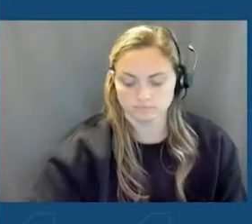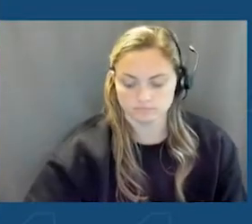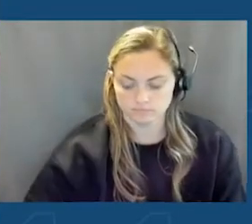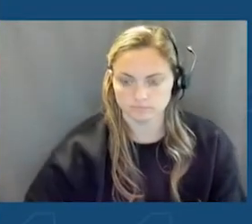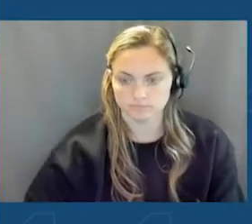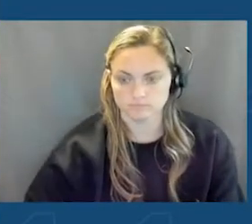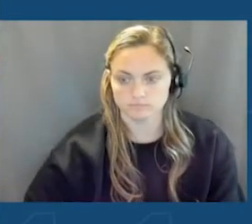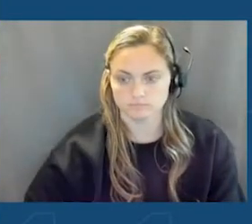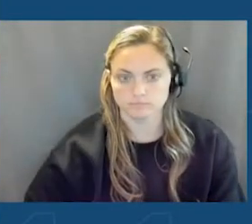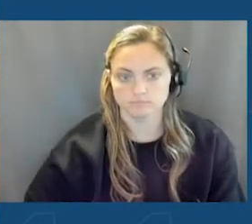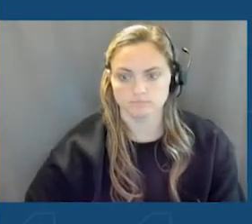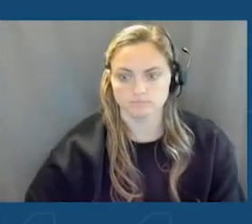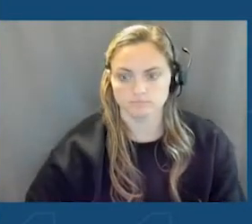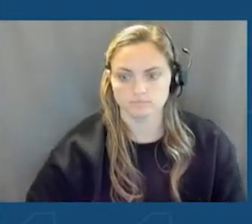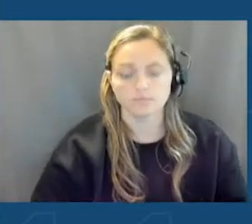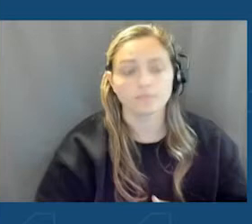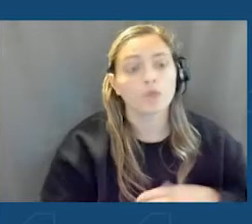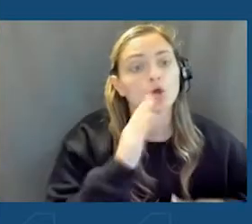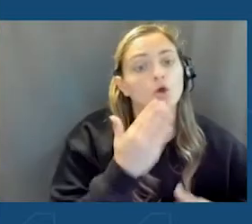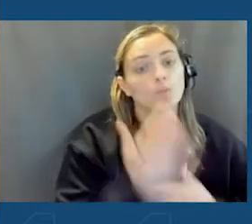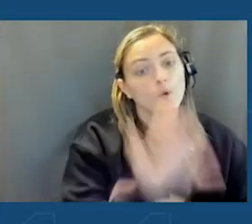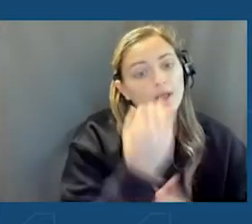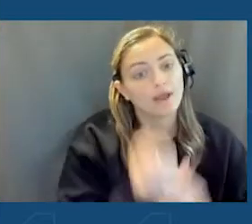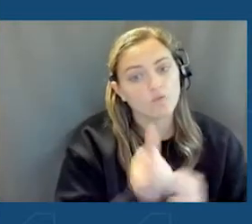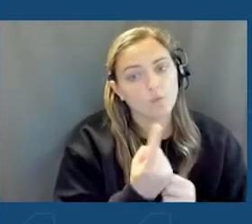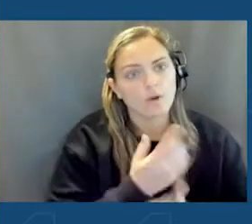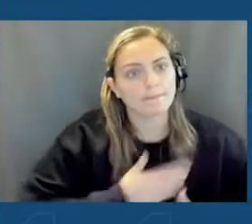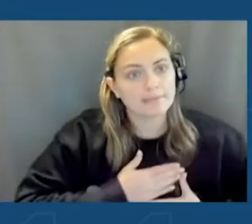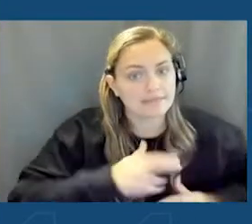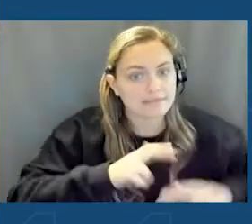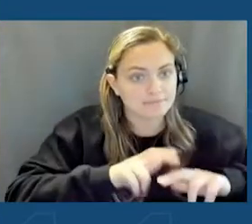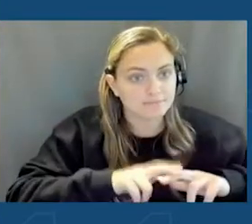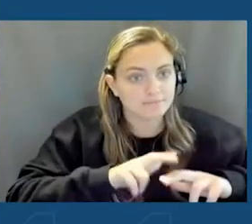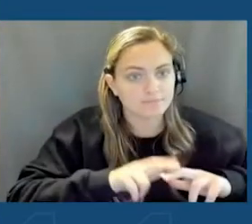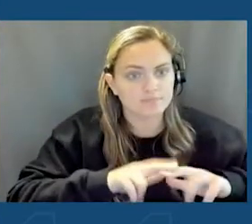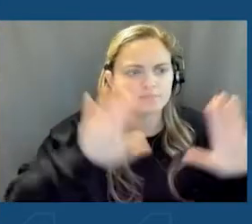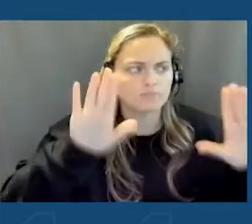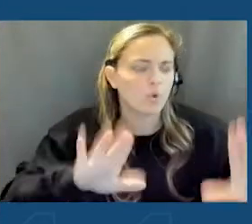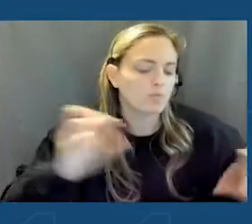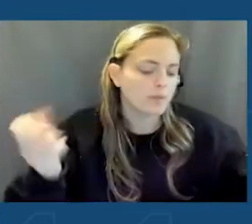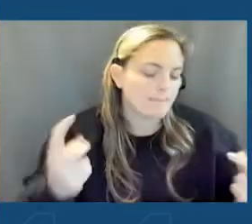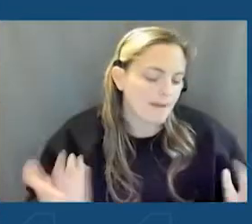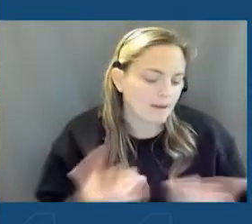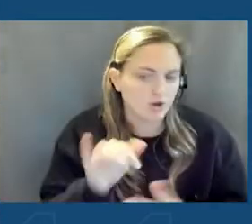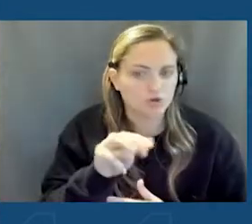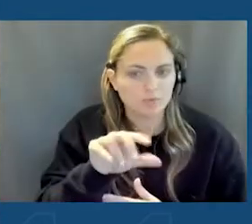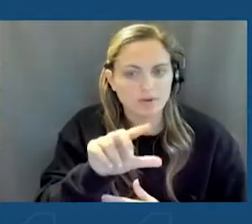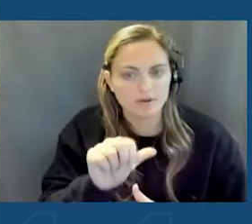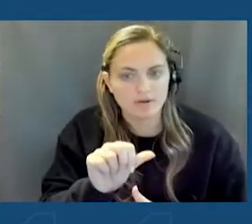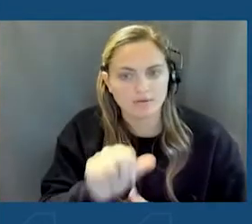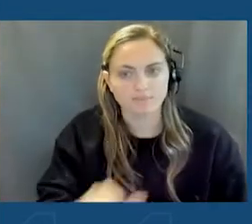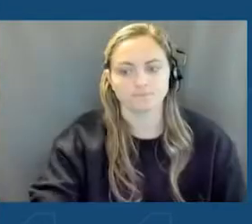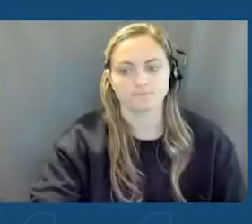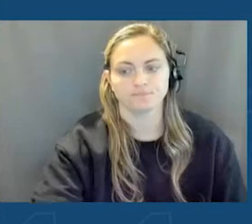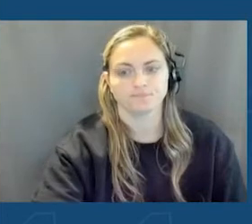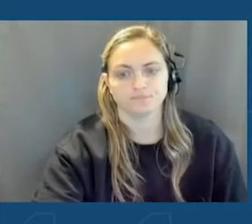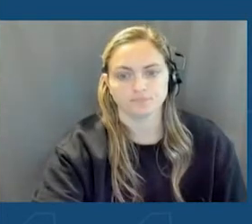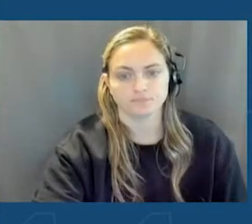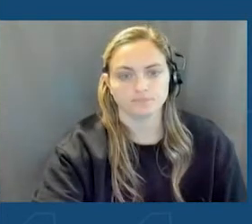Good morning, everyone. Please take your seats. Wonderful to be back here in Jamaica. Senator Comrie, am I